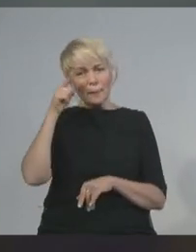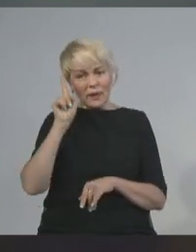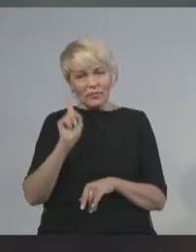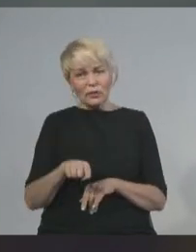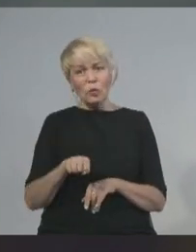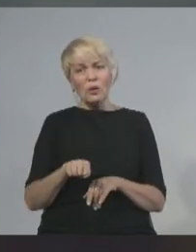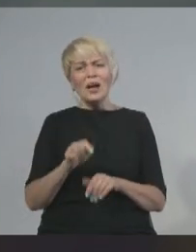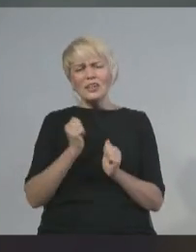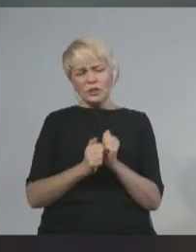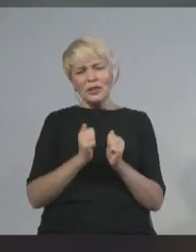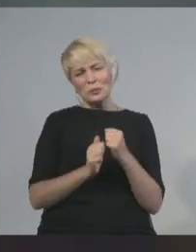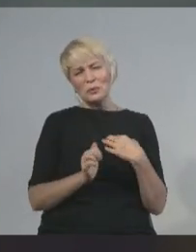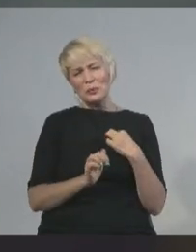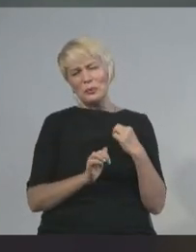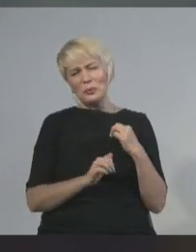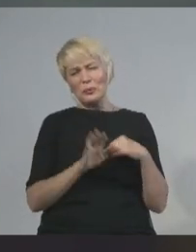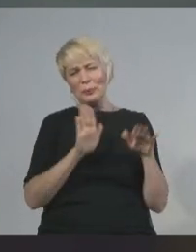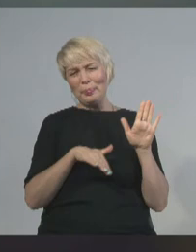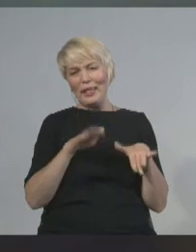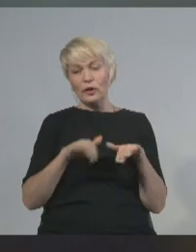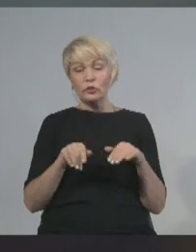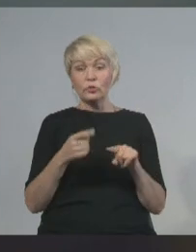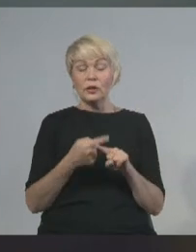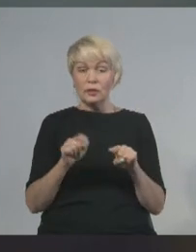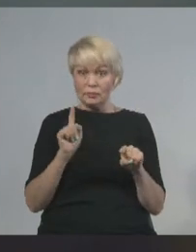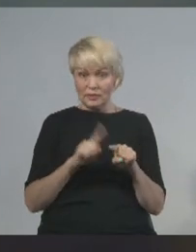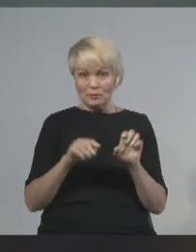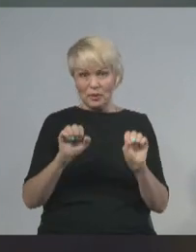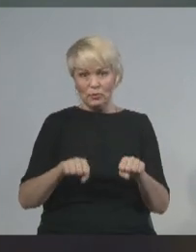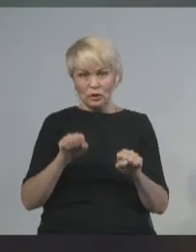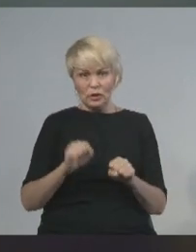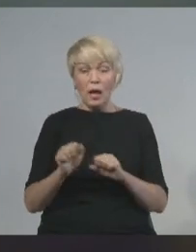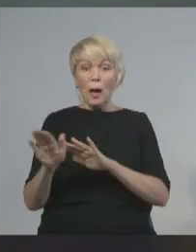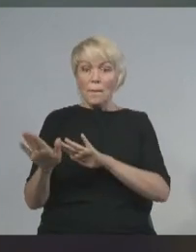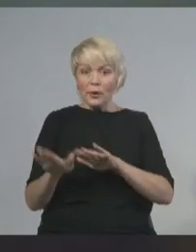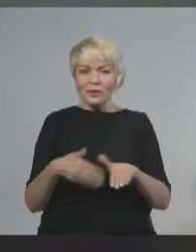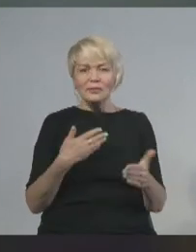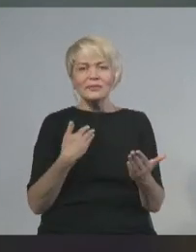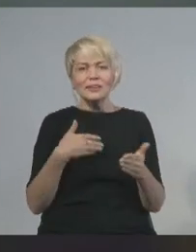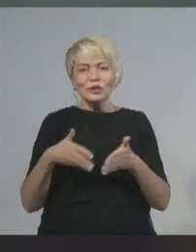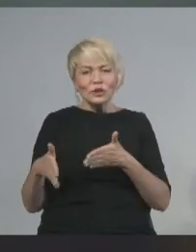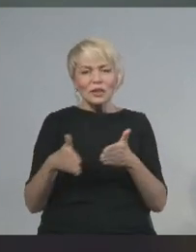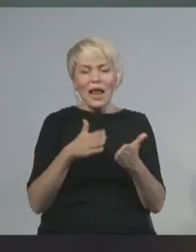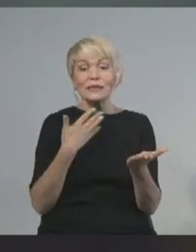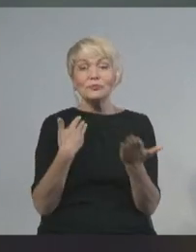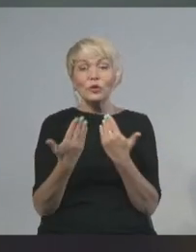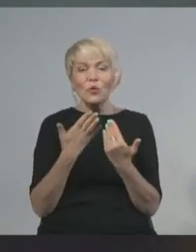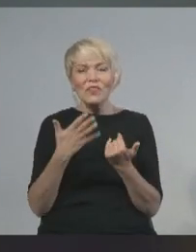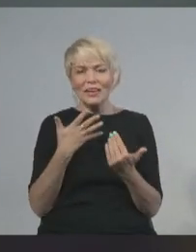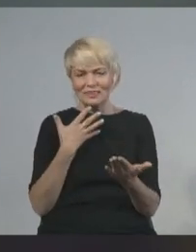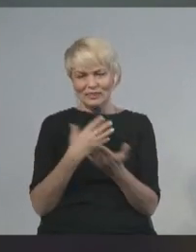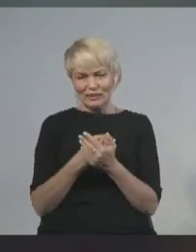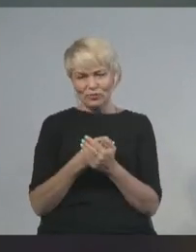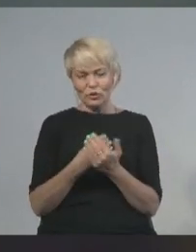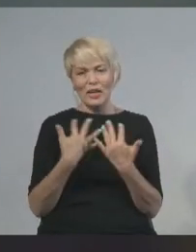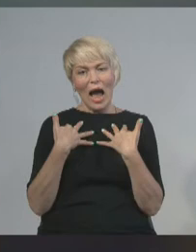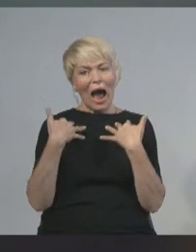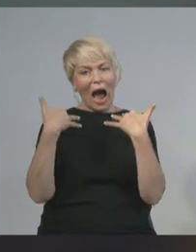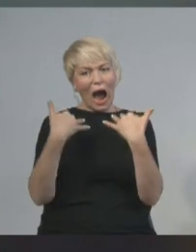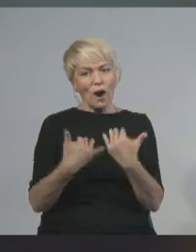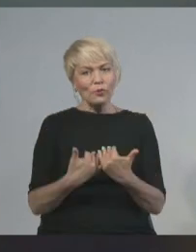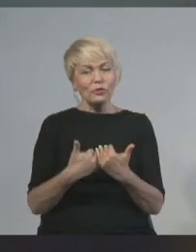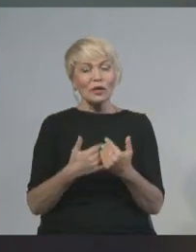thing but we often neglect these steps so